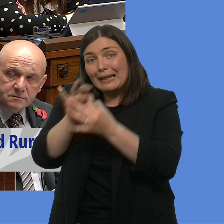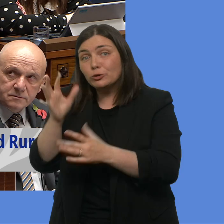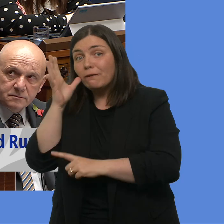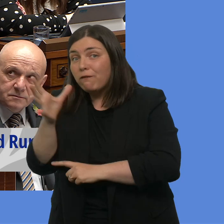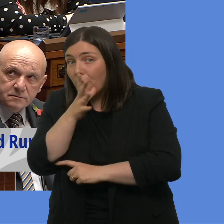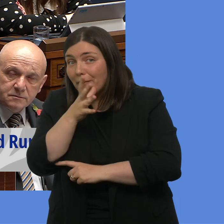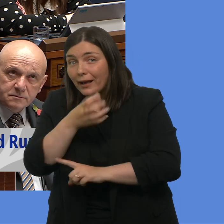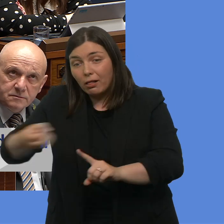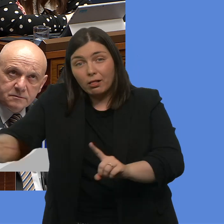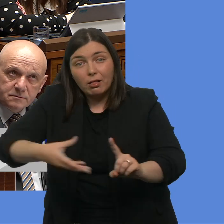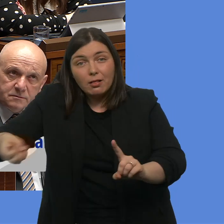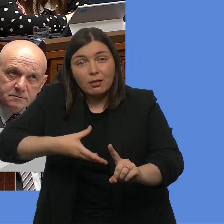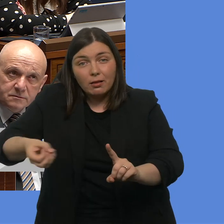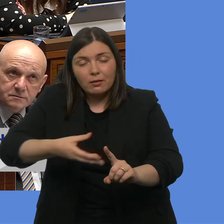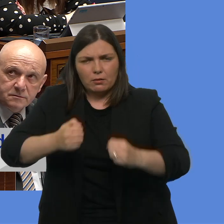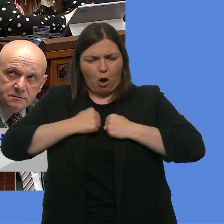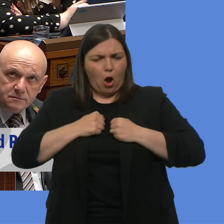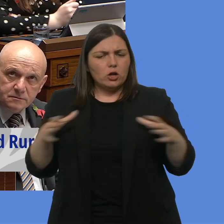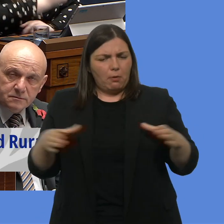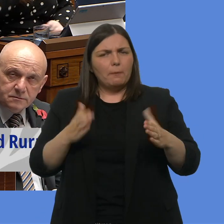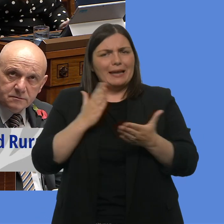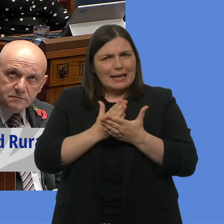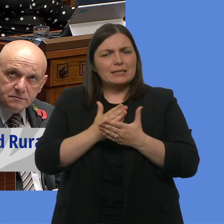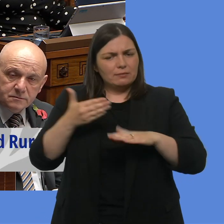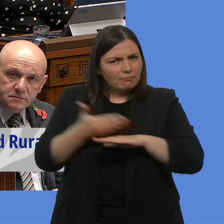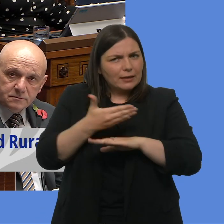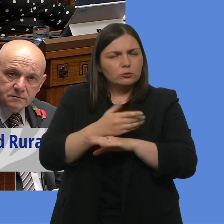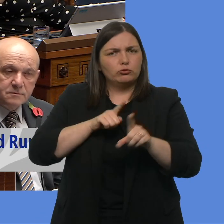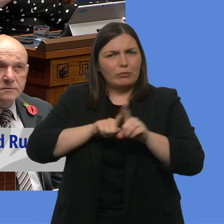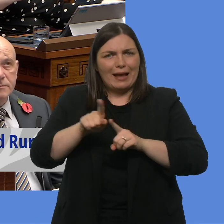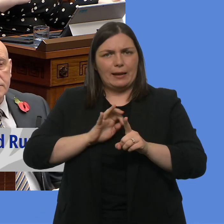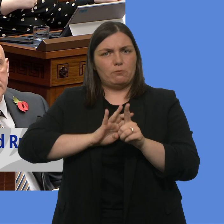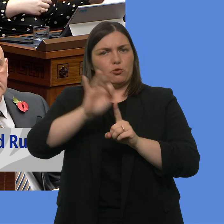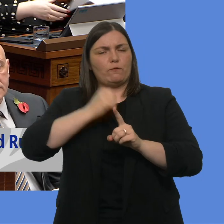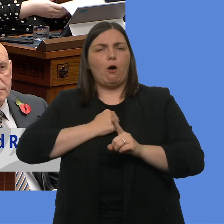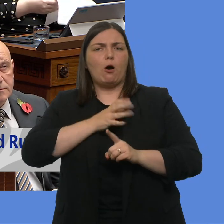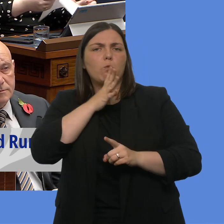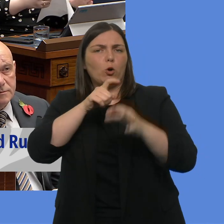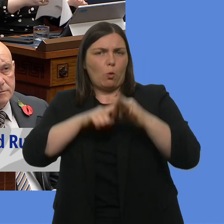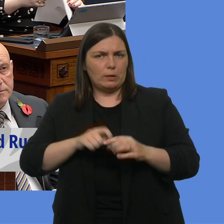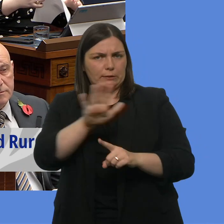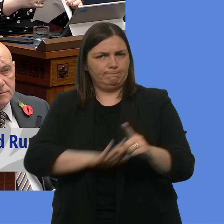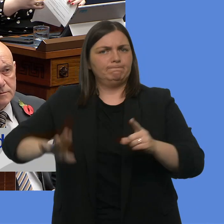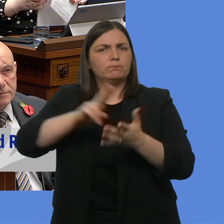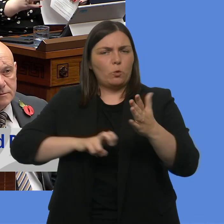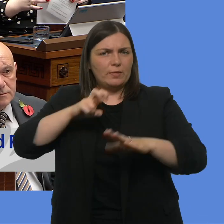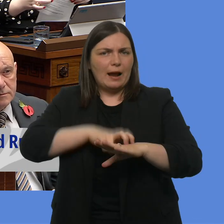water quality in Northern Ireland and reduce the impact from agriculture, and that will also be laid out very shortly in terms of our nutrients action